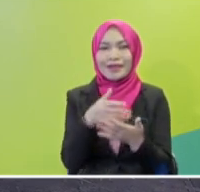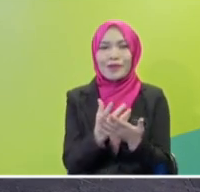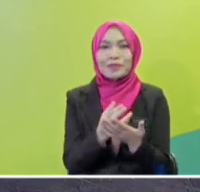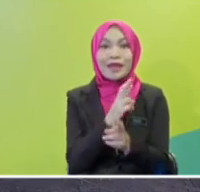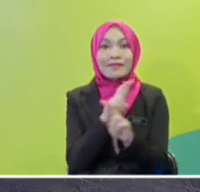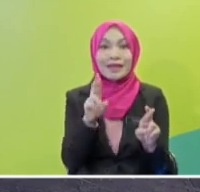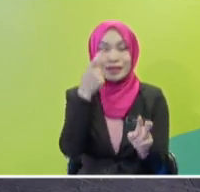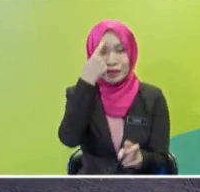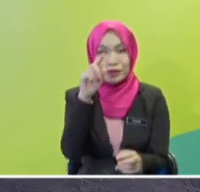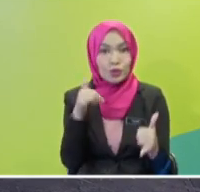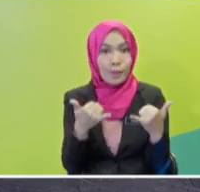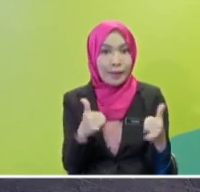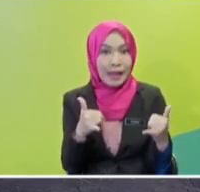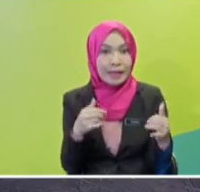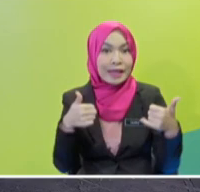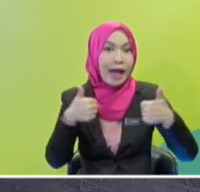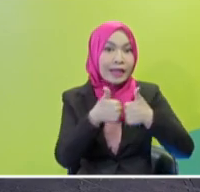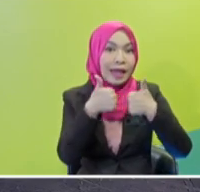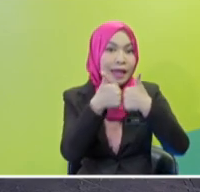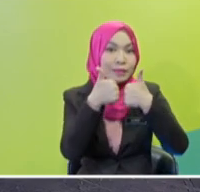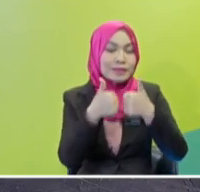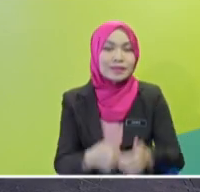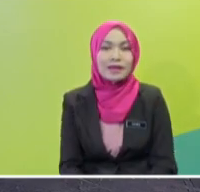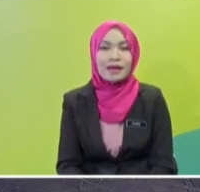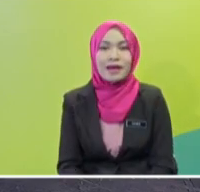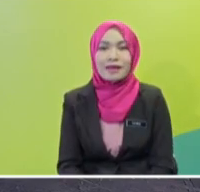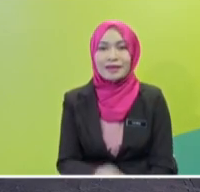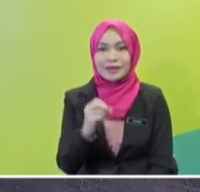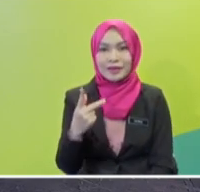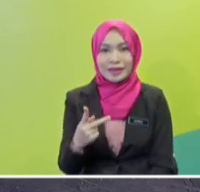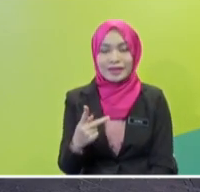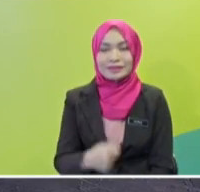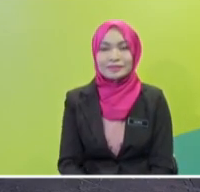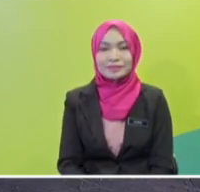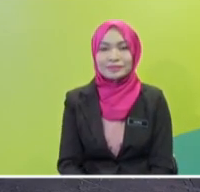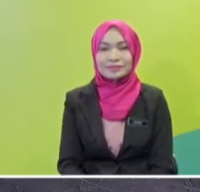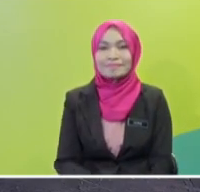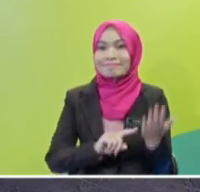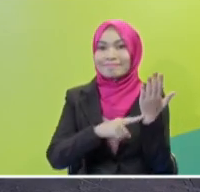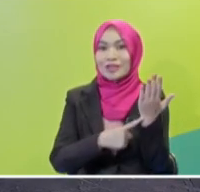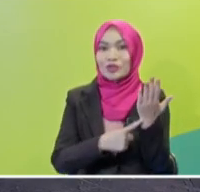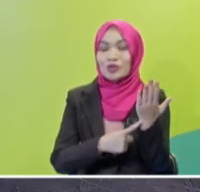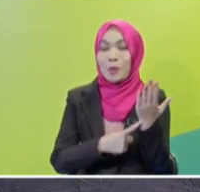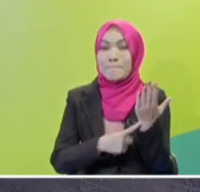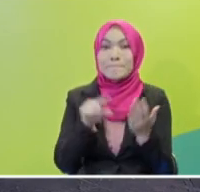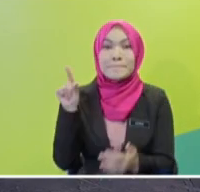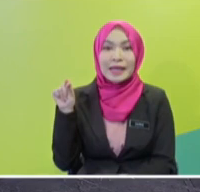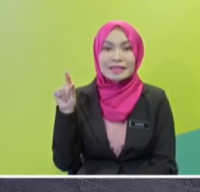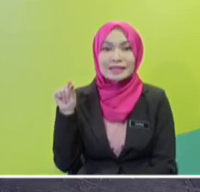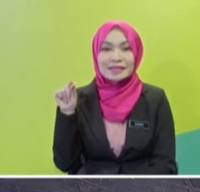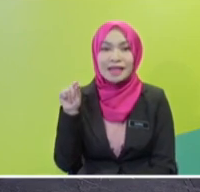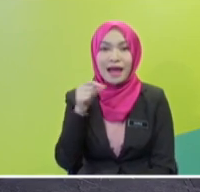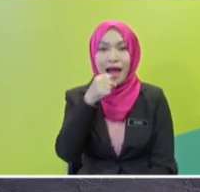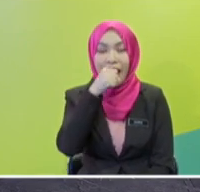begin? Okay. So how do we do this? How do we play To paste the ice cream cones. Okay. Okay, on the ice cream